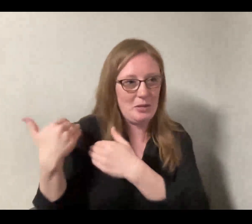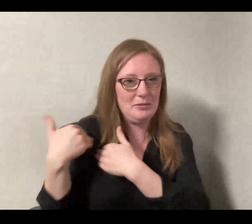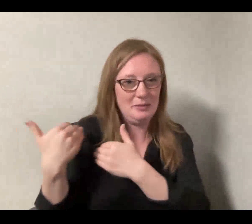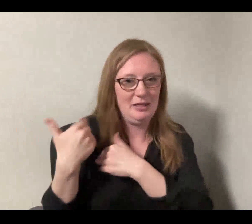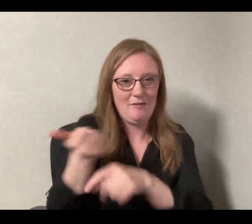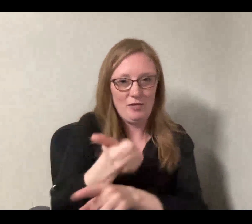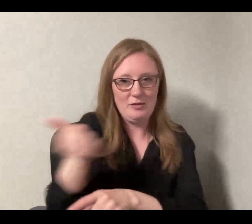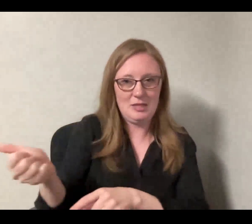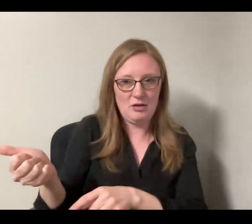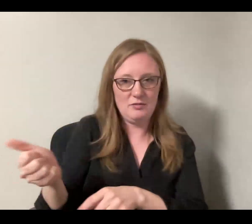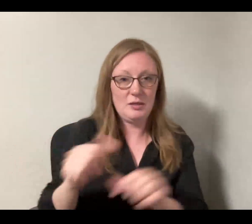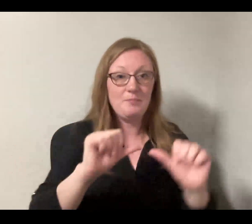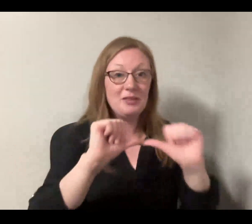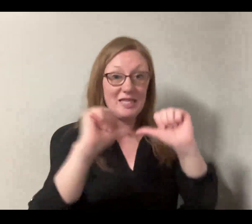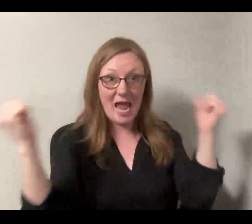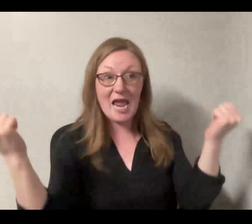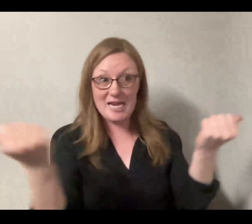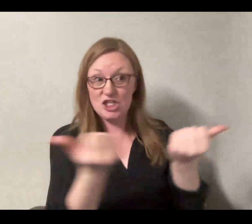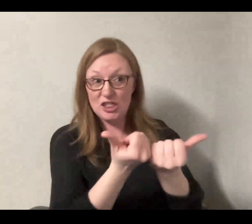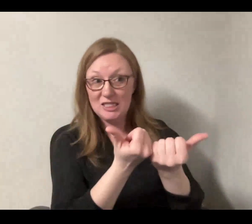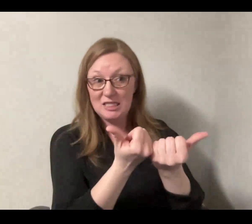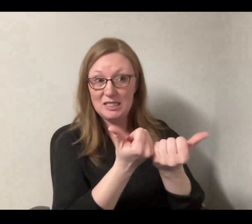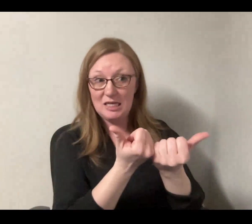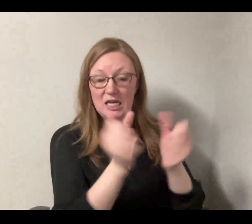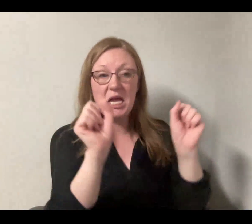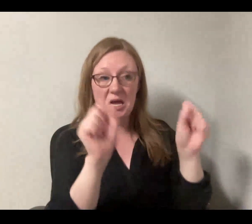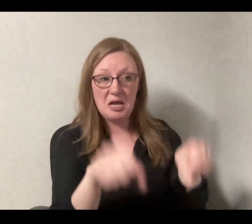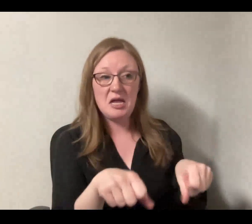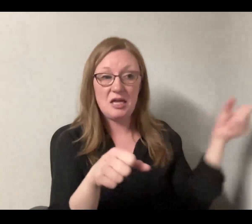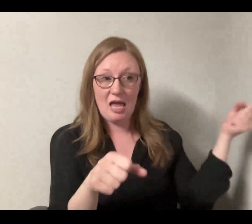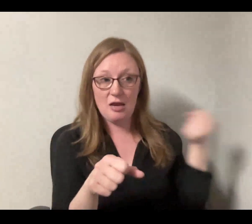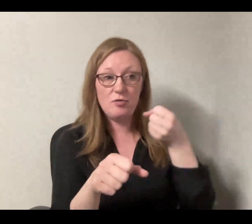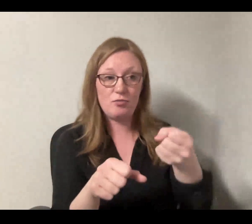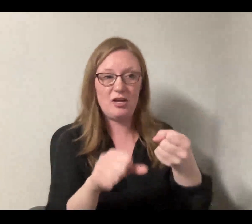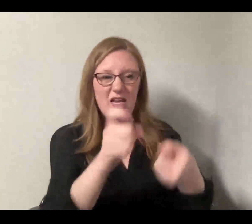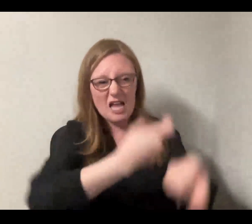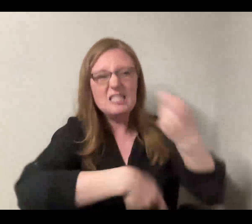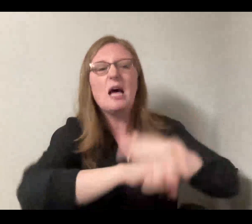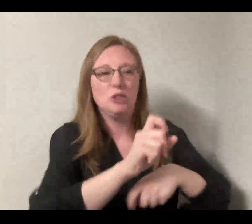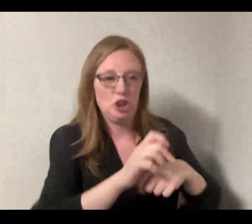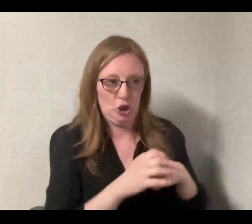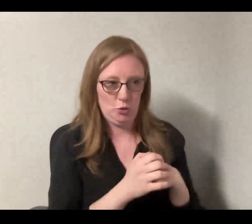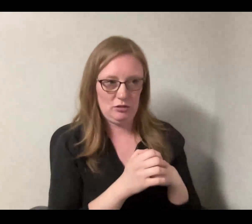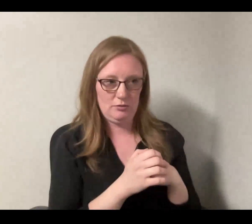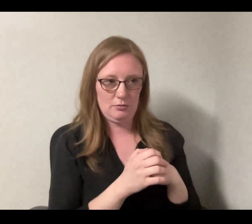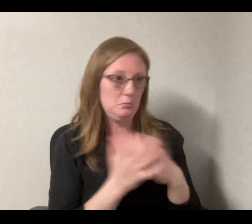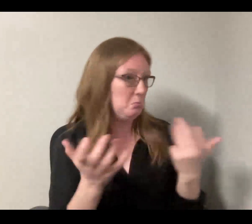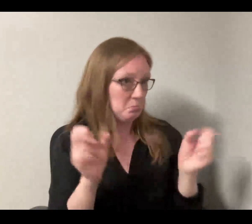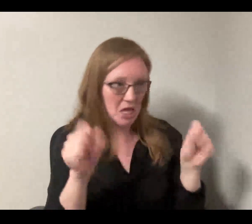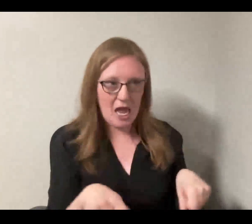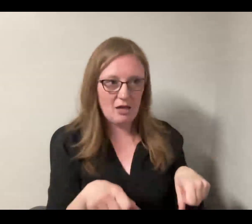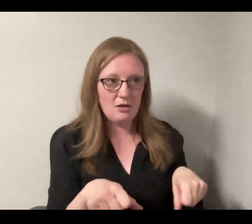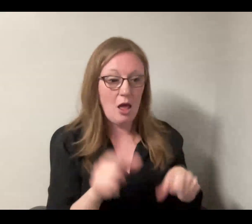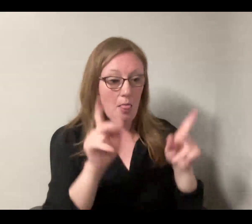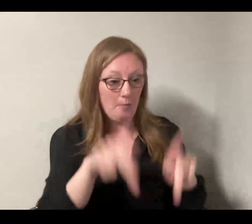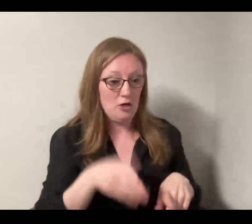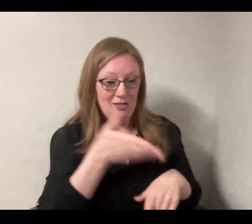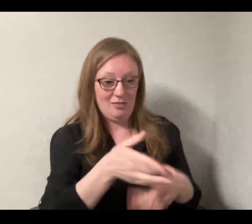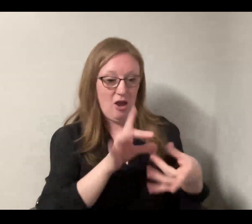responsibilities. The agency can bring in a substitute and be there to coordinate with